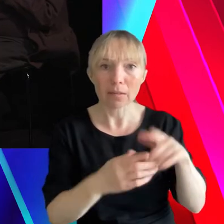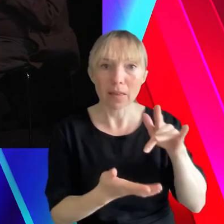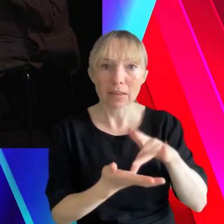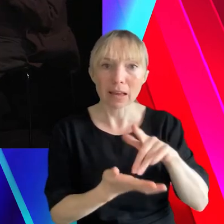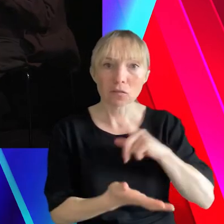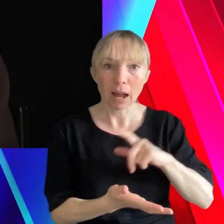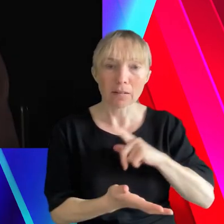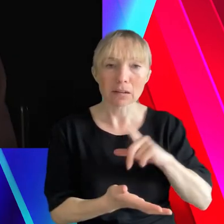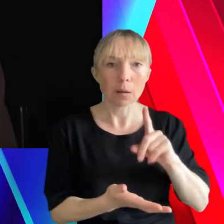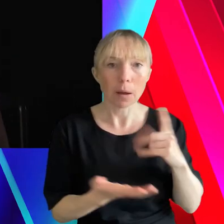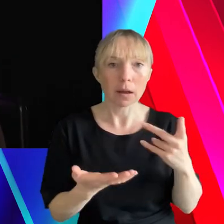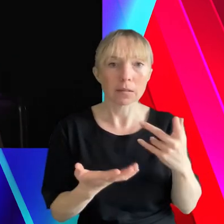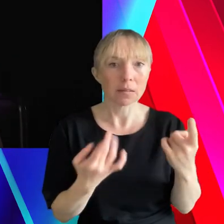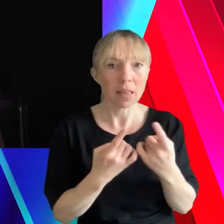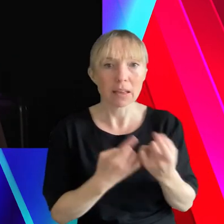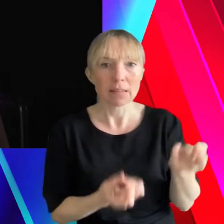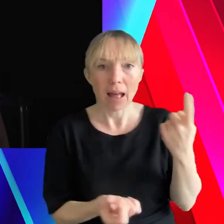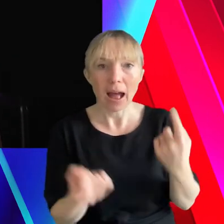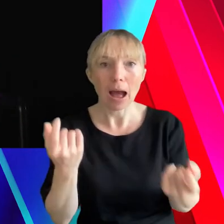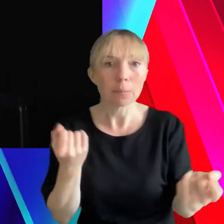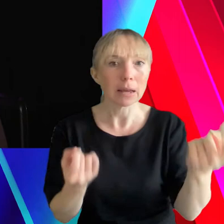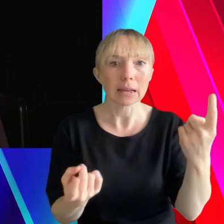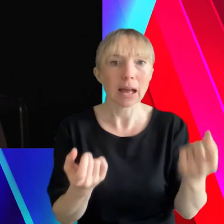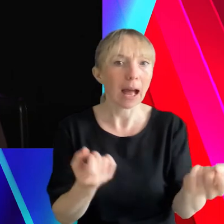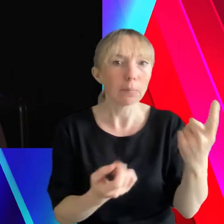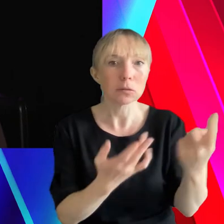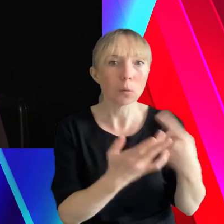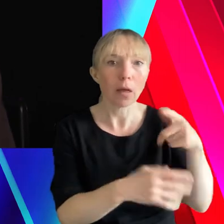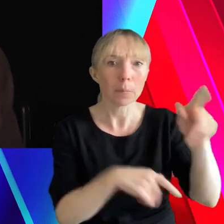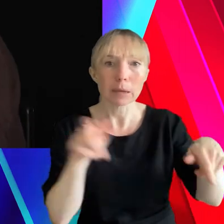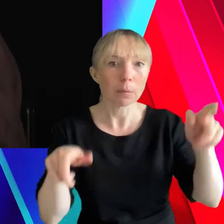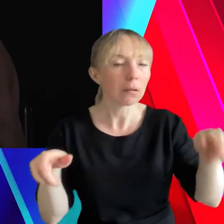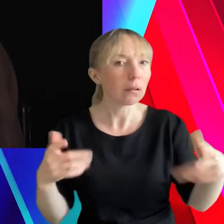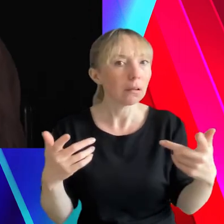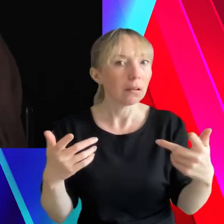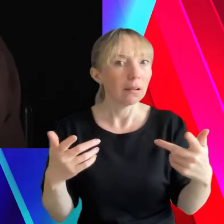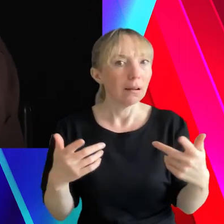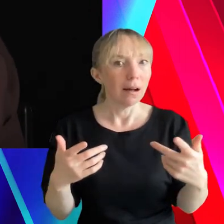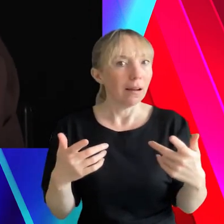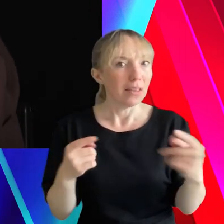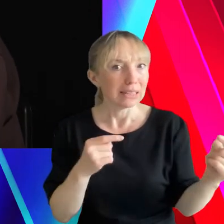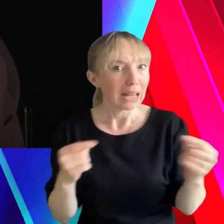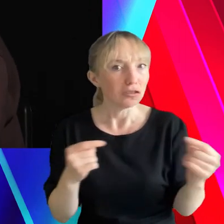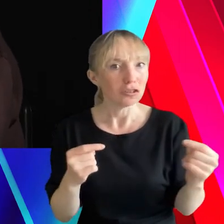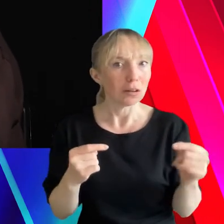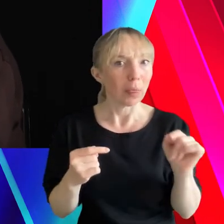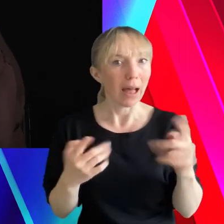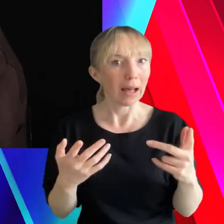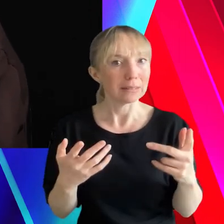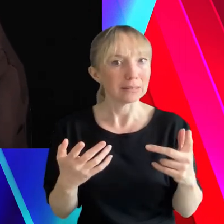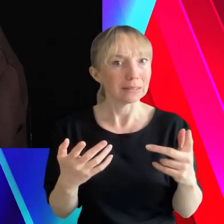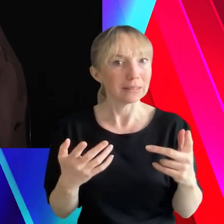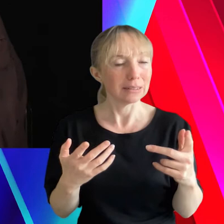character. But it's not the things that all happen are actually happening to somebody else and things, which is the tension between that, which